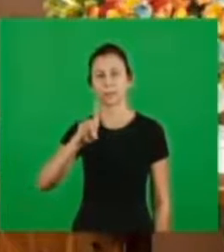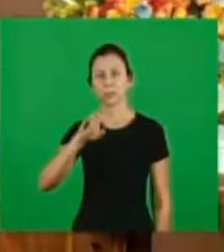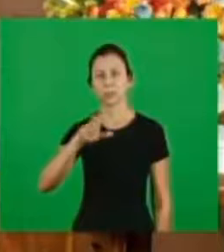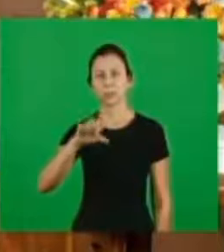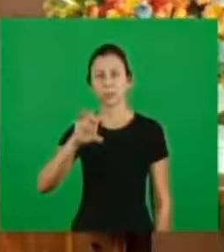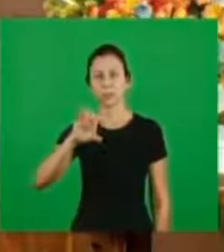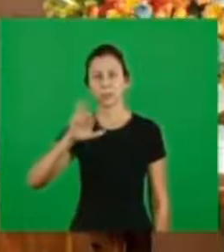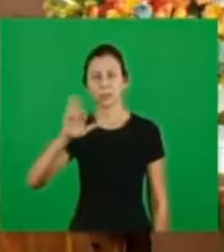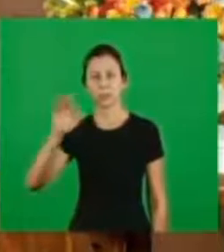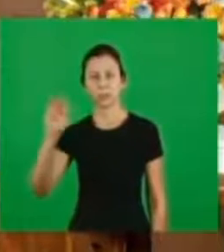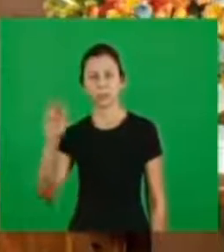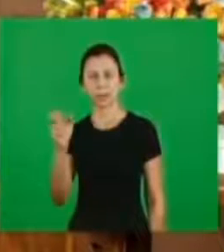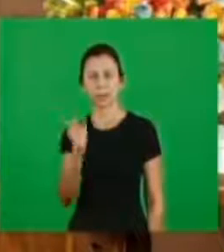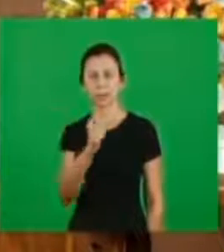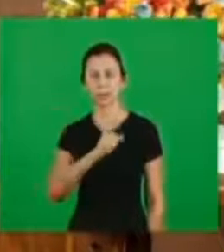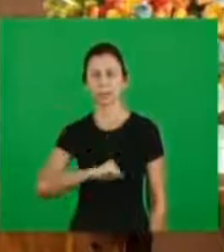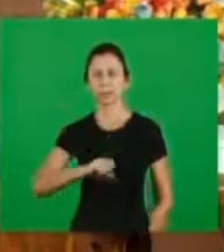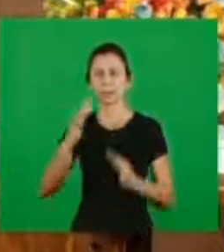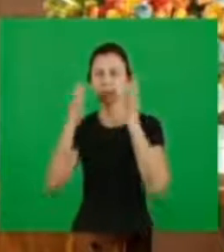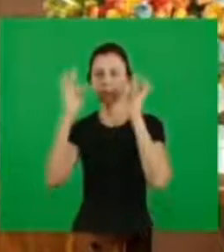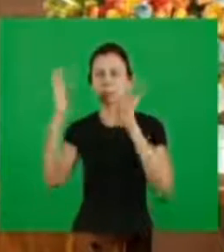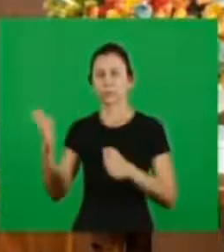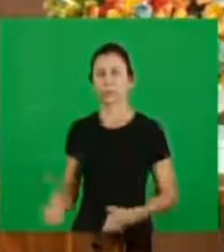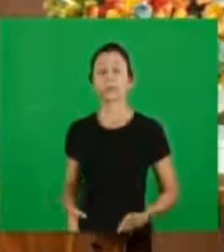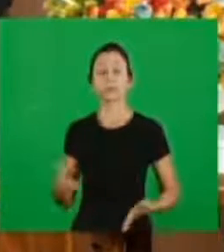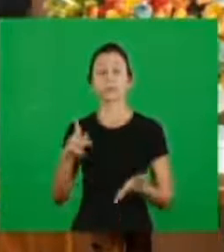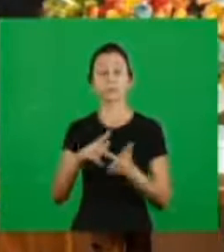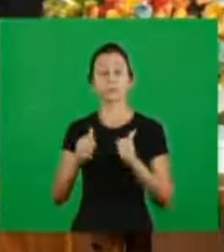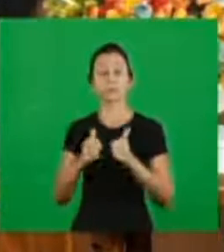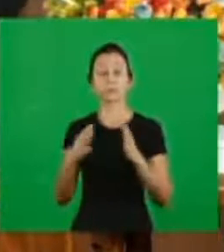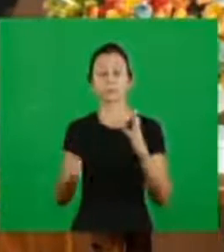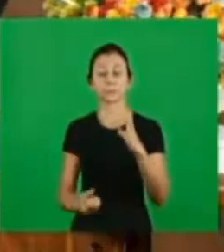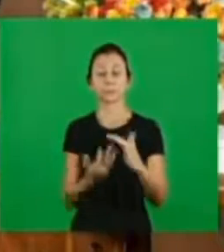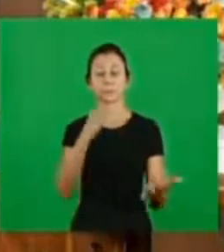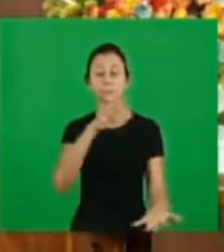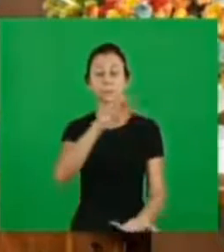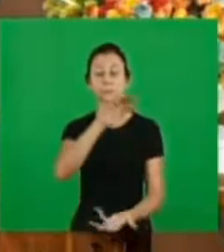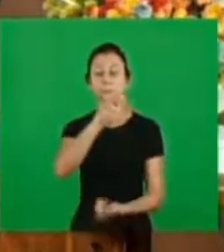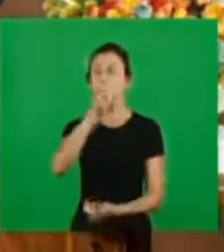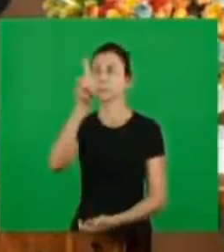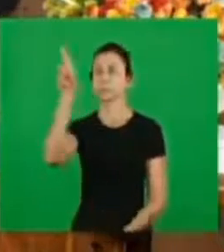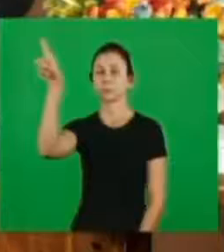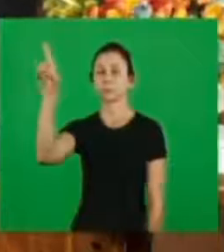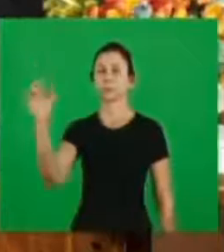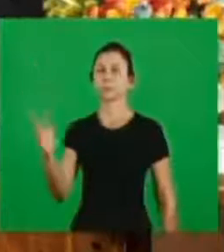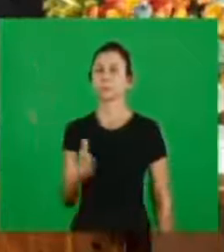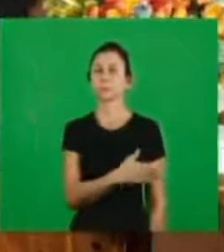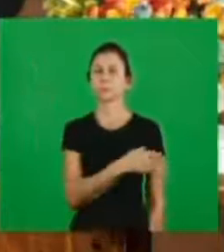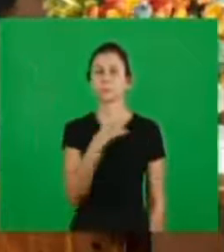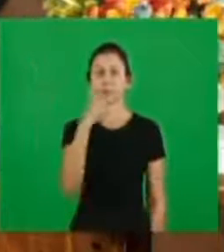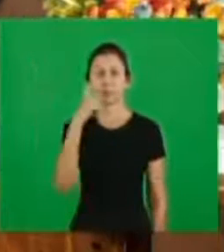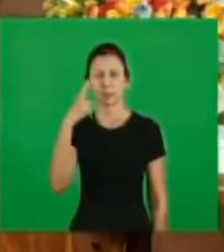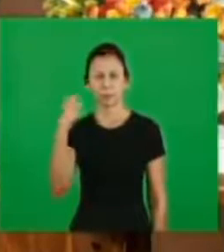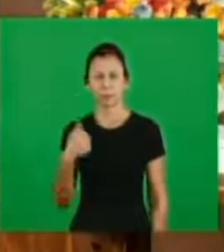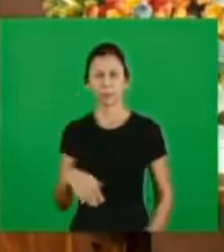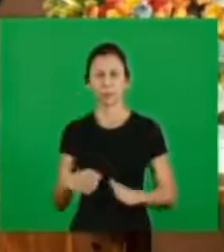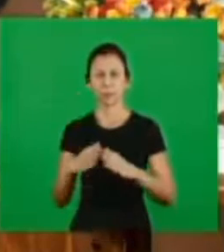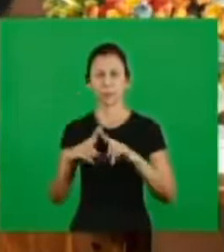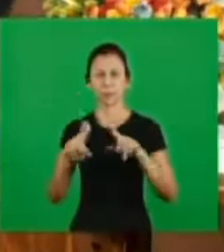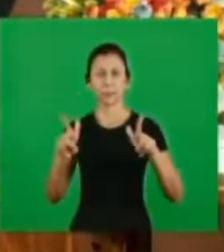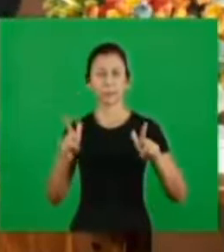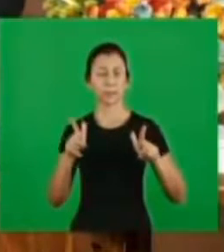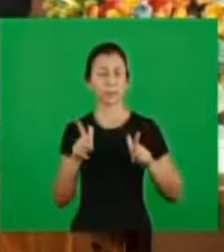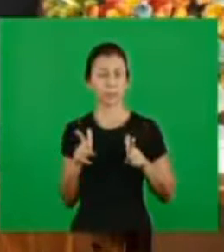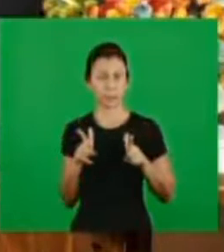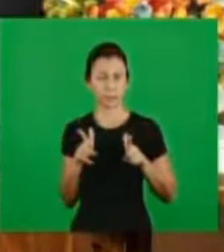this thing says, the Amen, the faithful and true witness, the beginning of the creation of God.